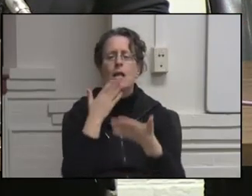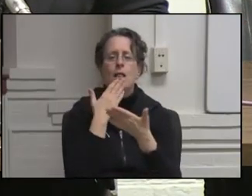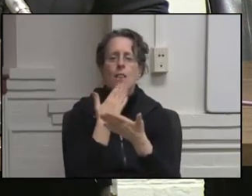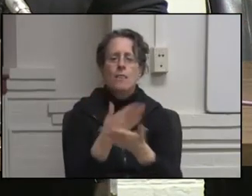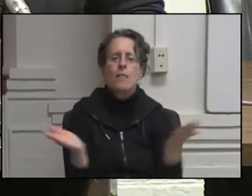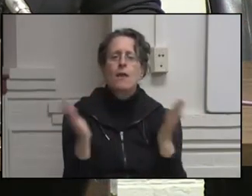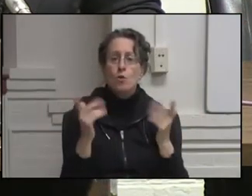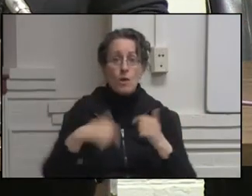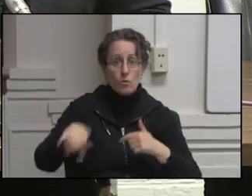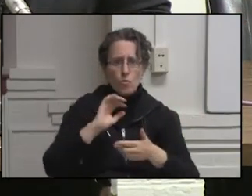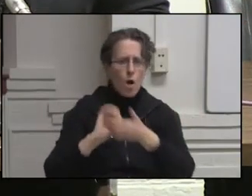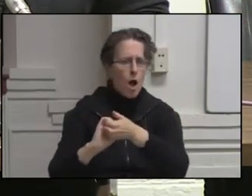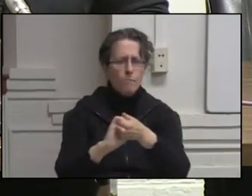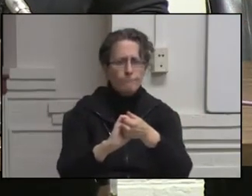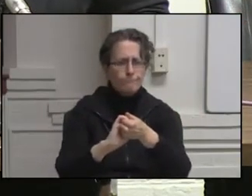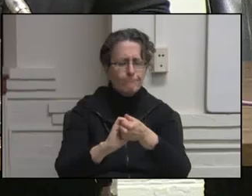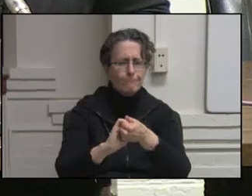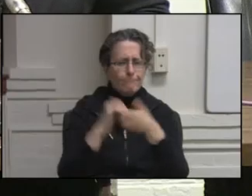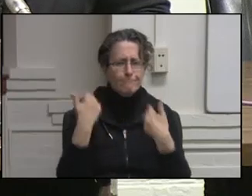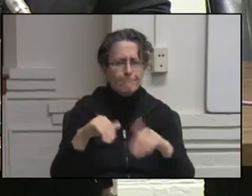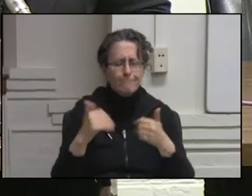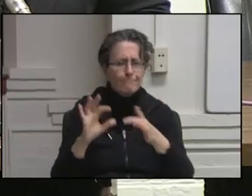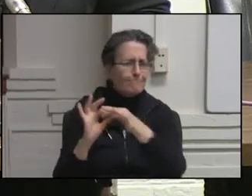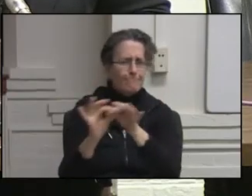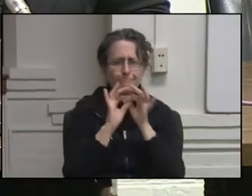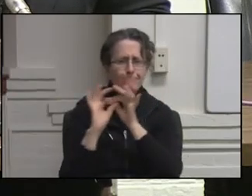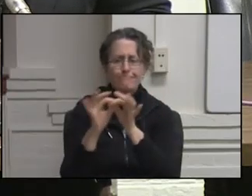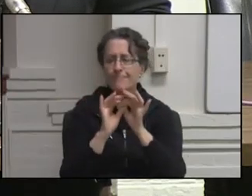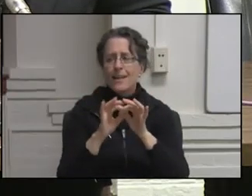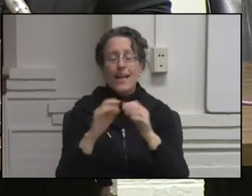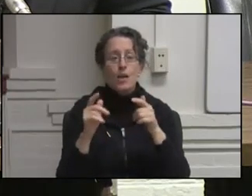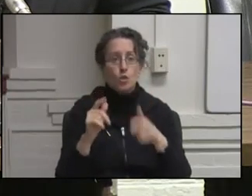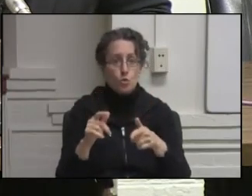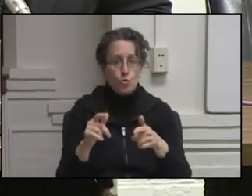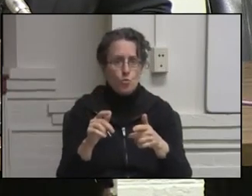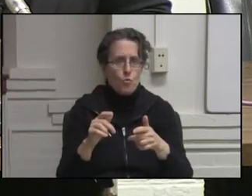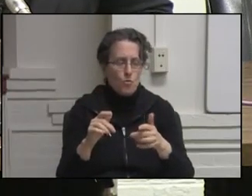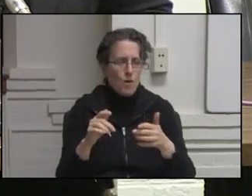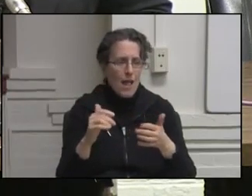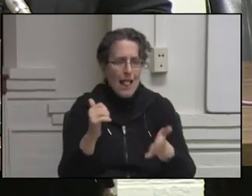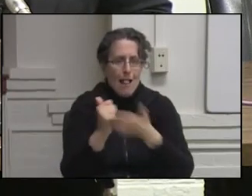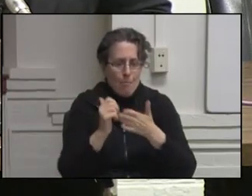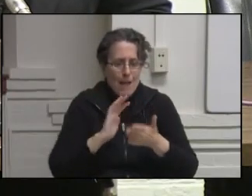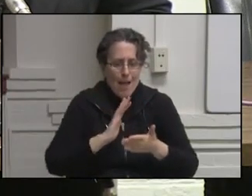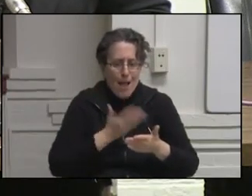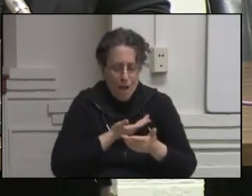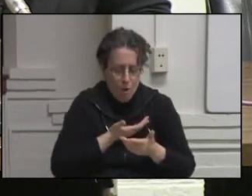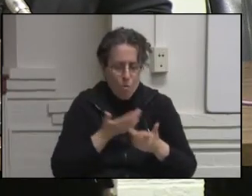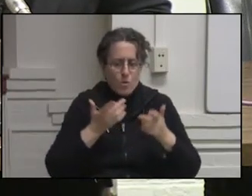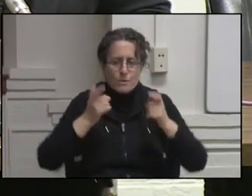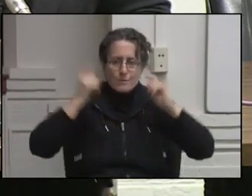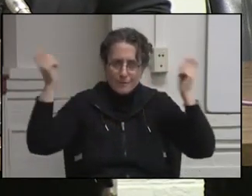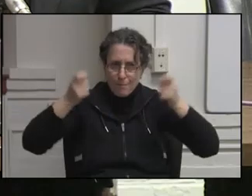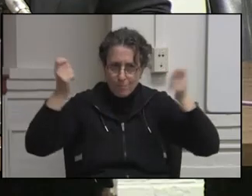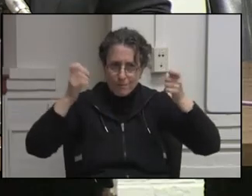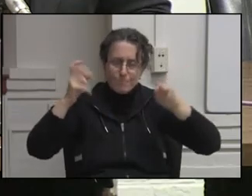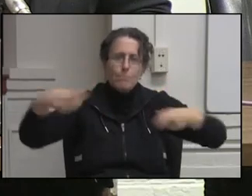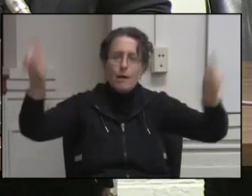for working together and providing us with an amazing celebration for this community. Thank